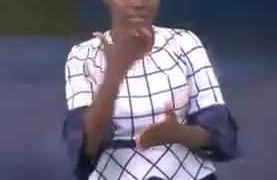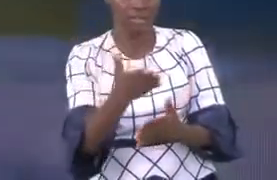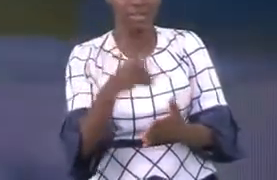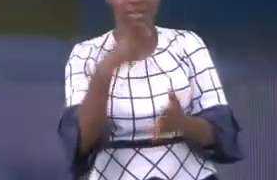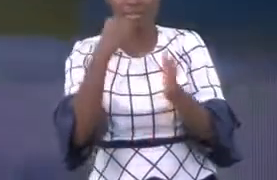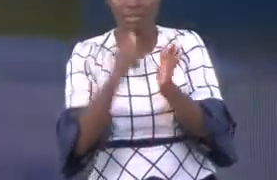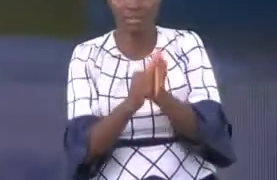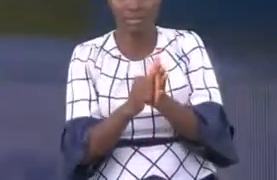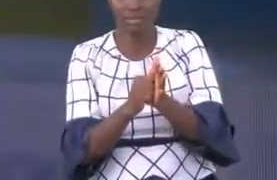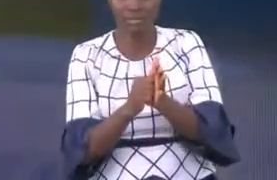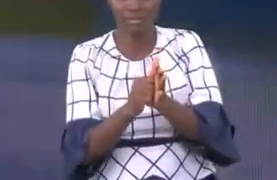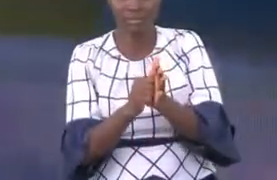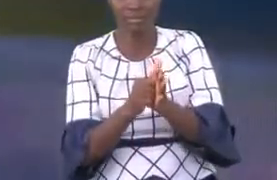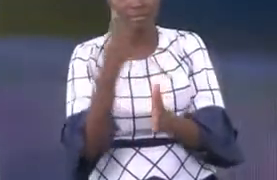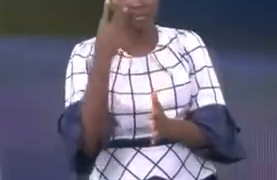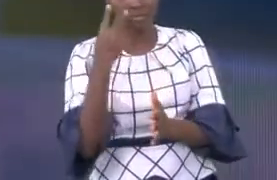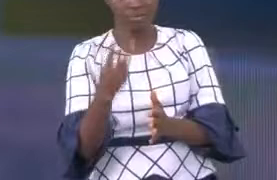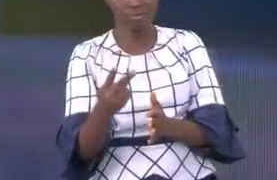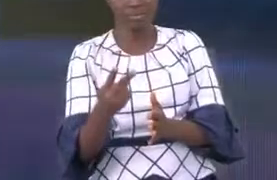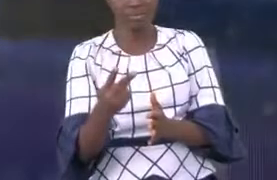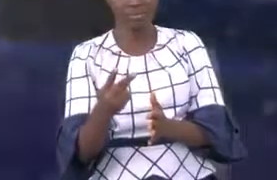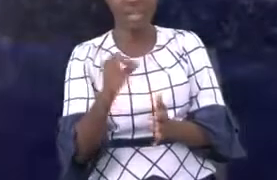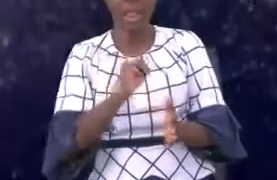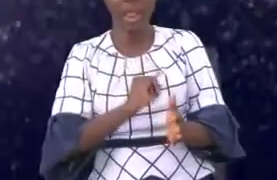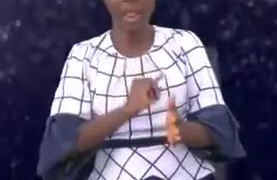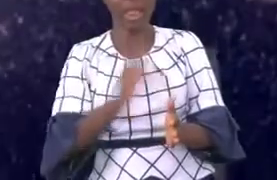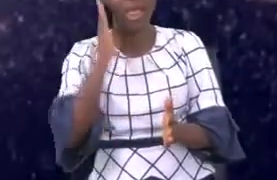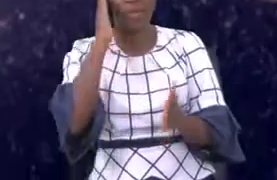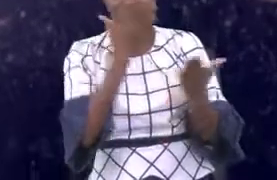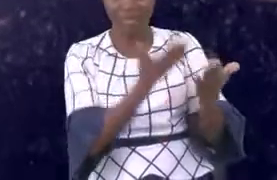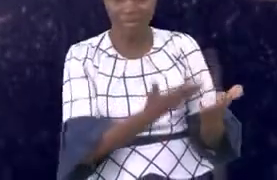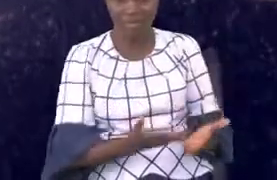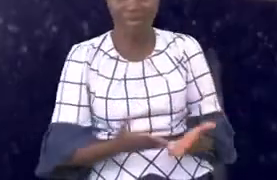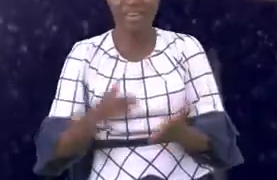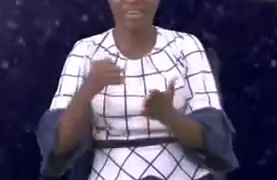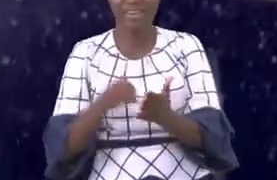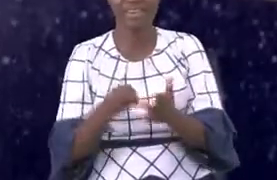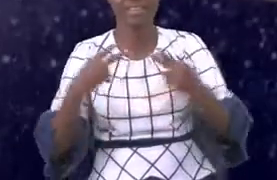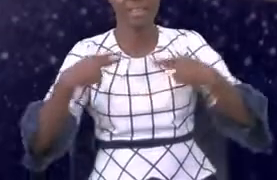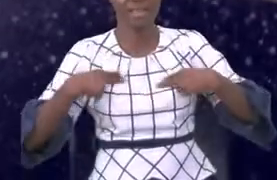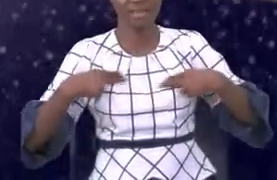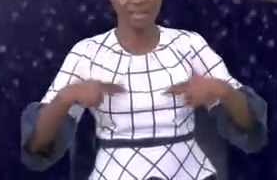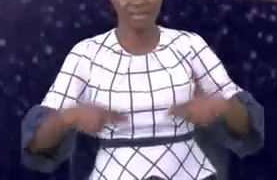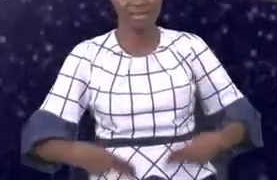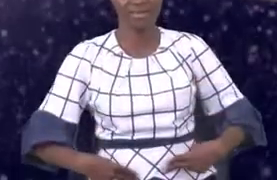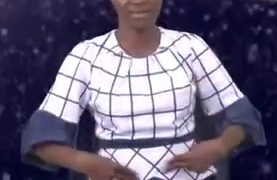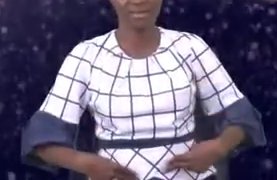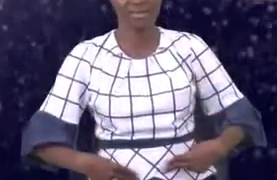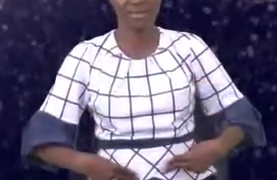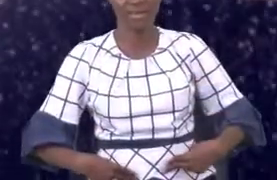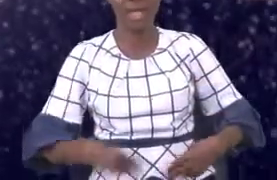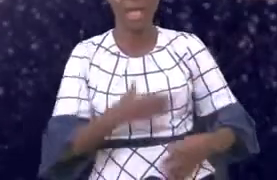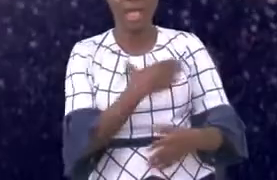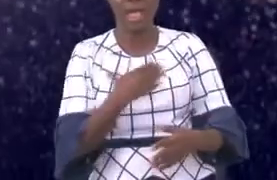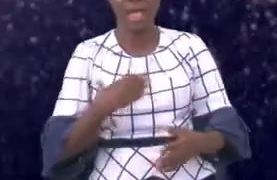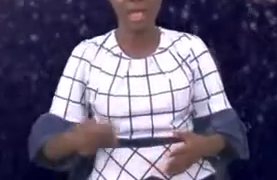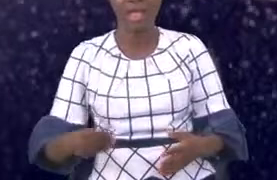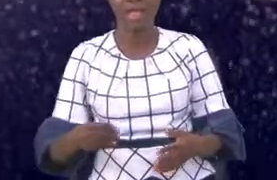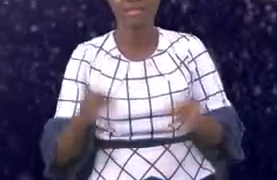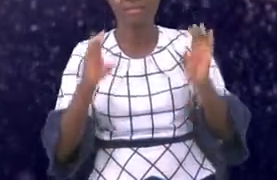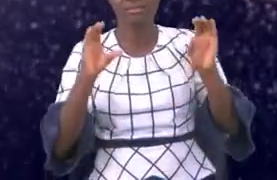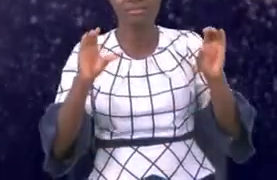will bring it health and cure. And I will